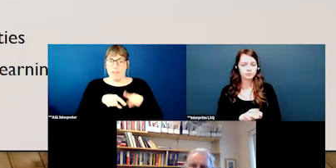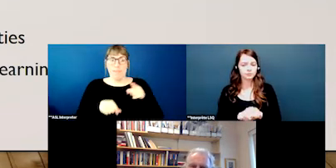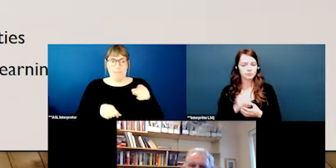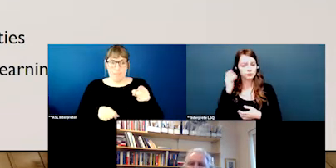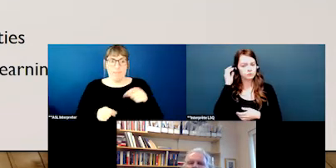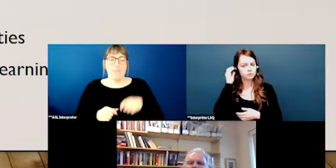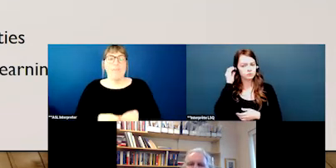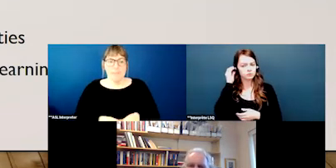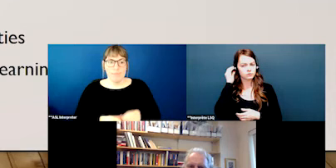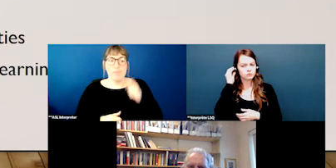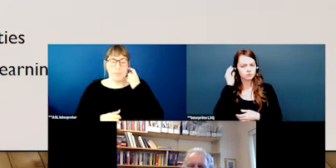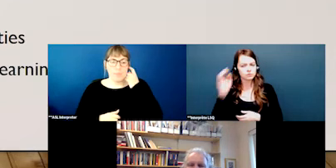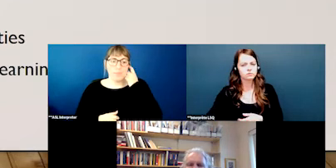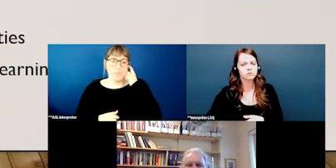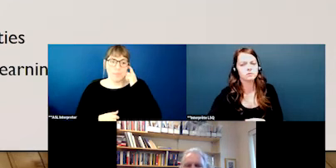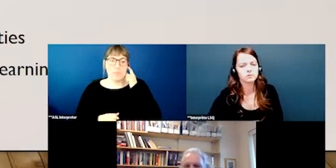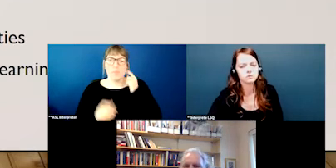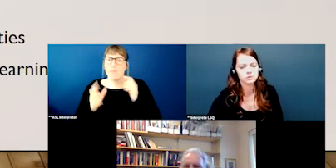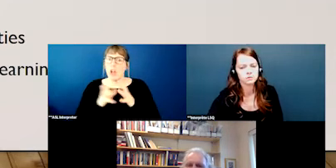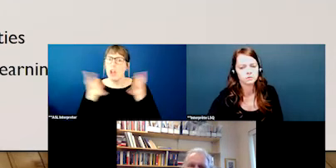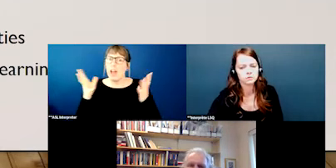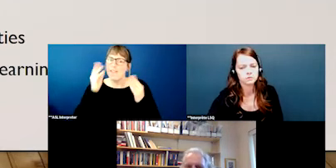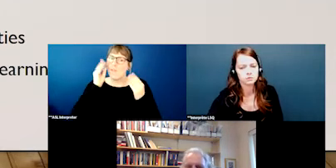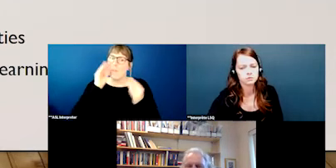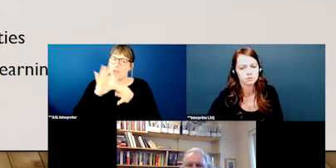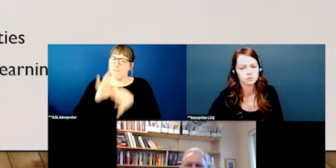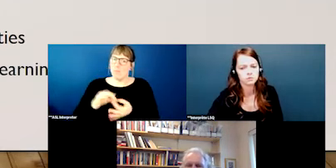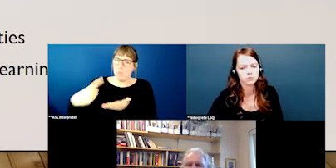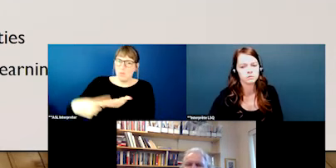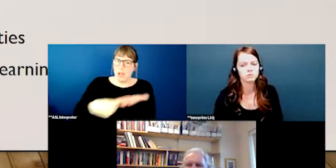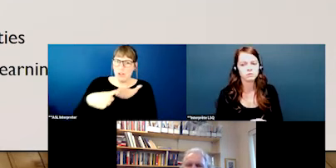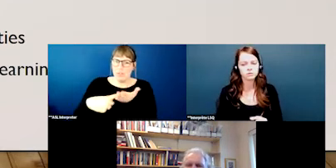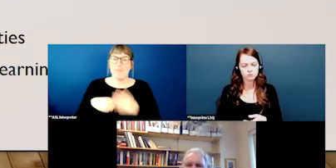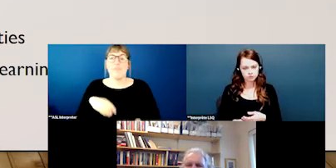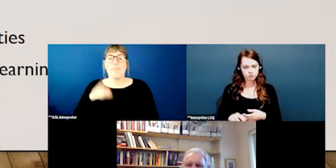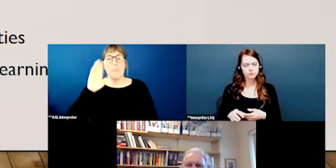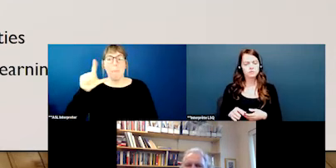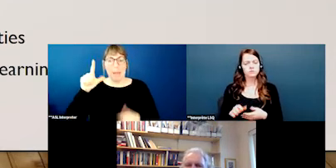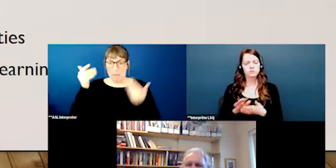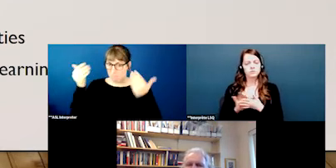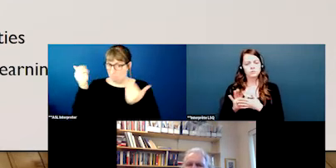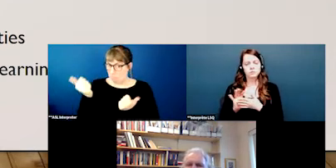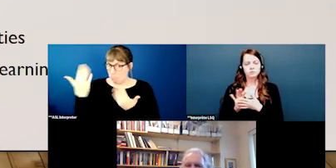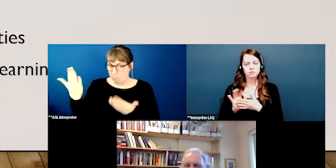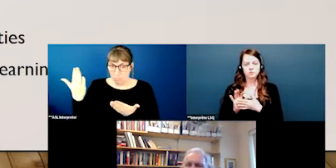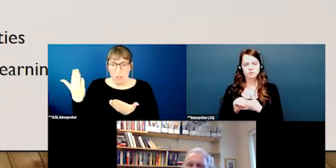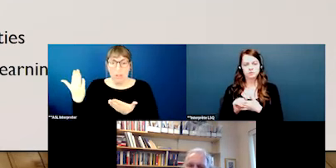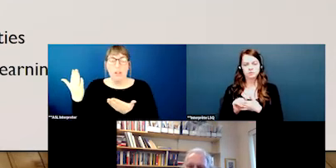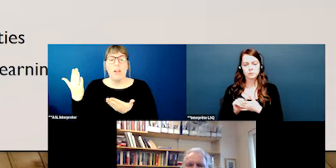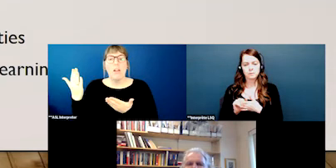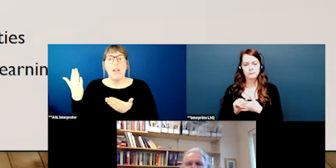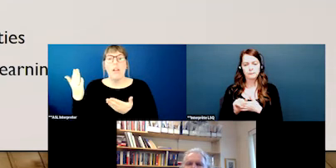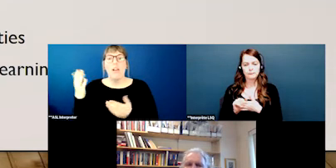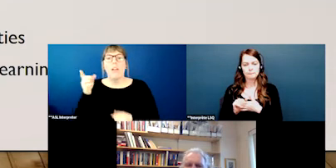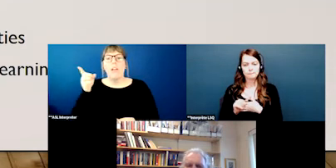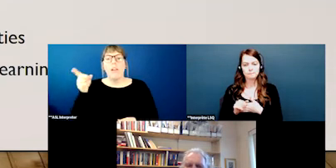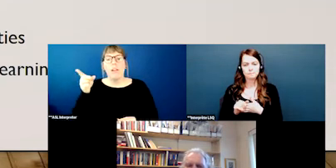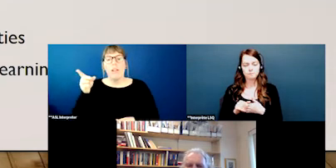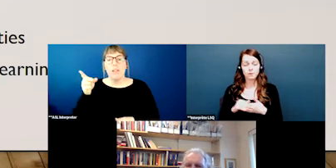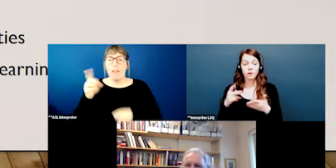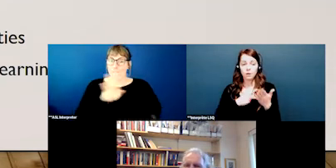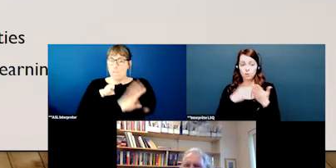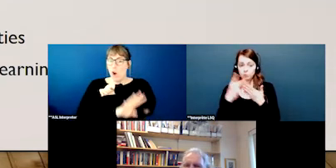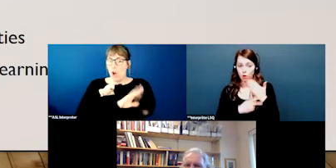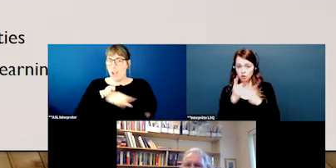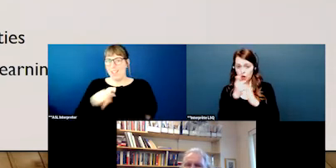for conversation and discussion that once a bill is tabled in the House of Commons, and probably in the fall, this